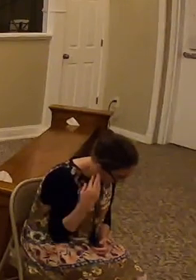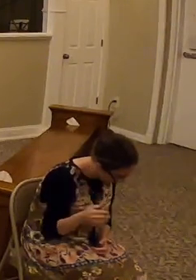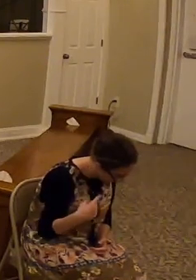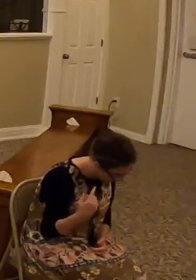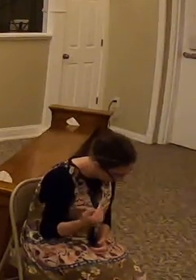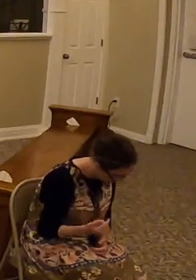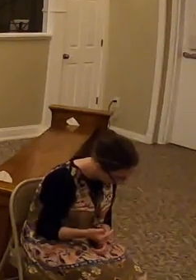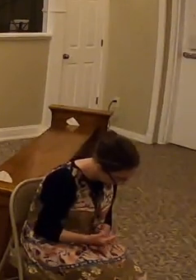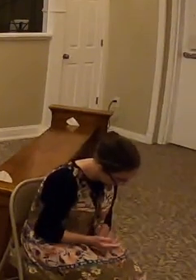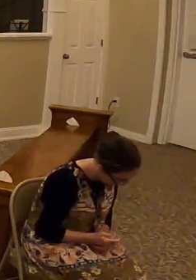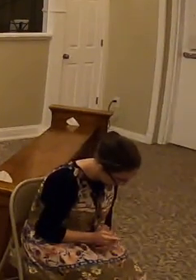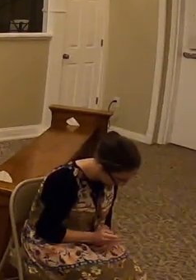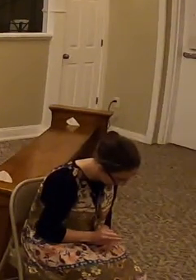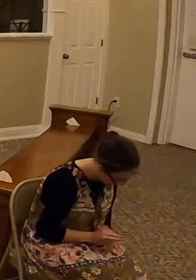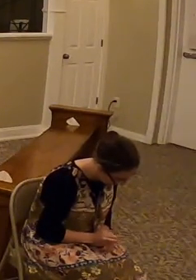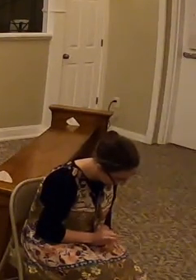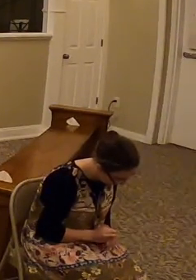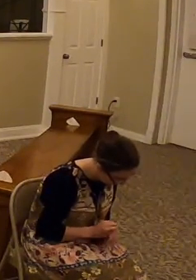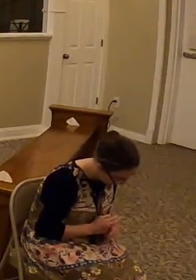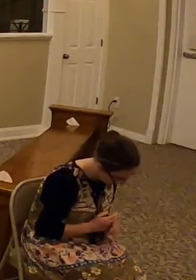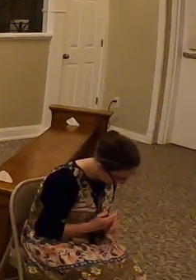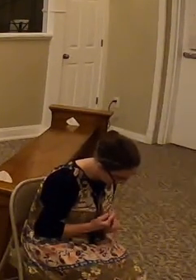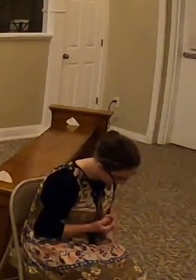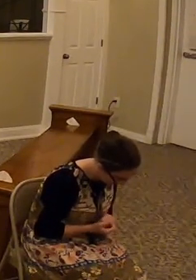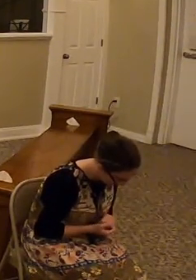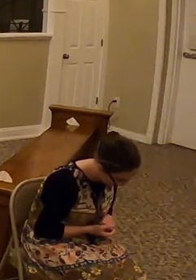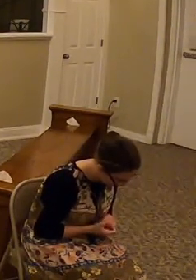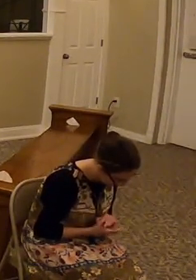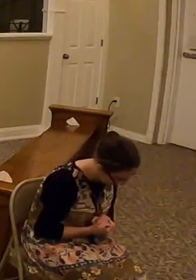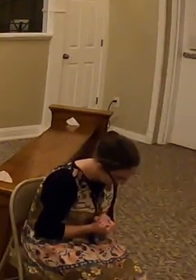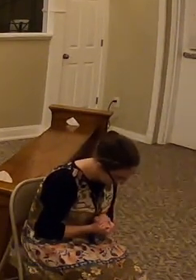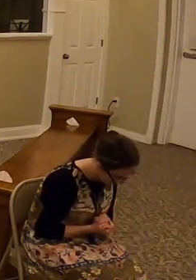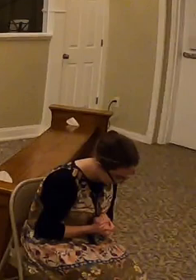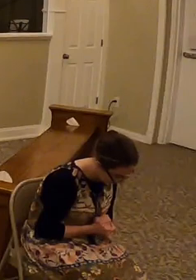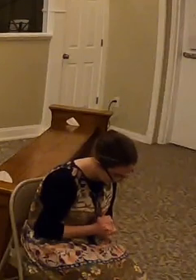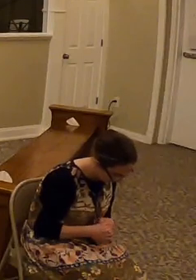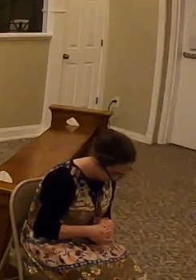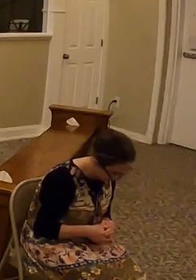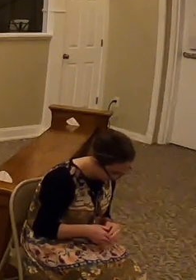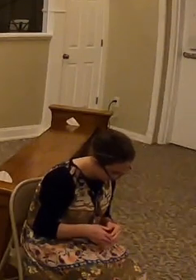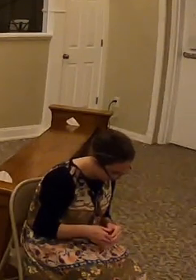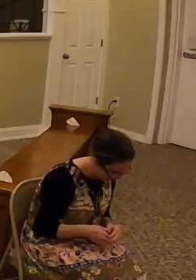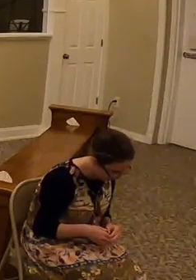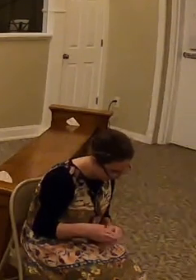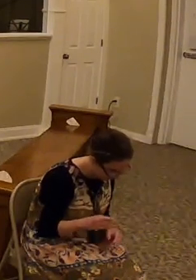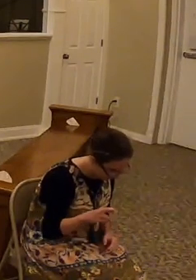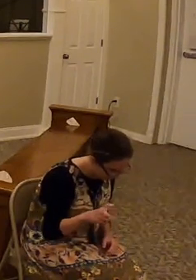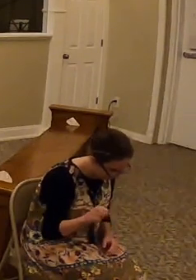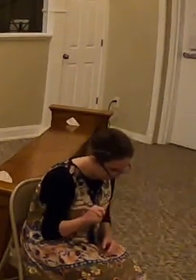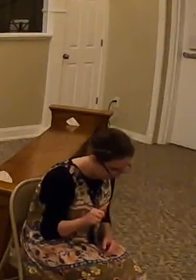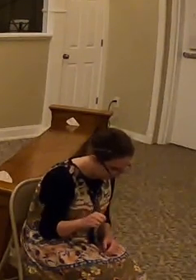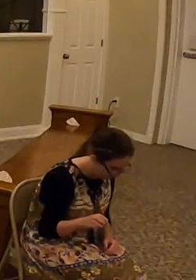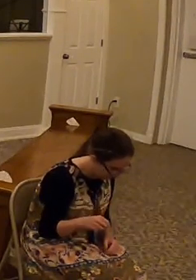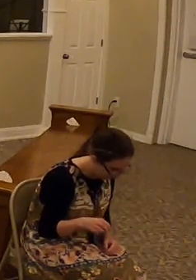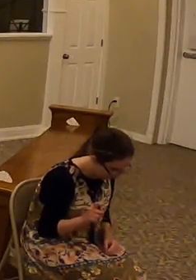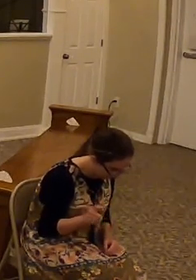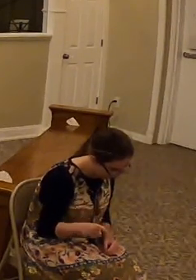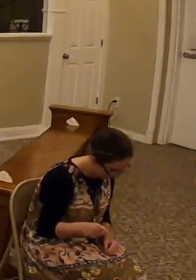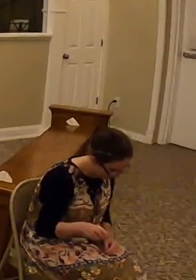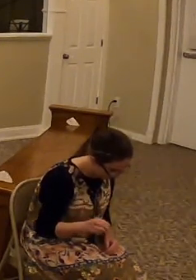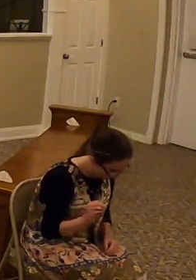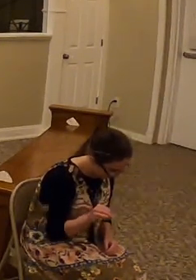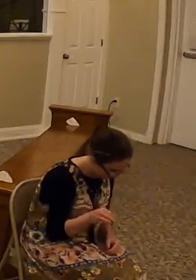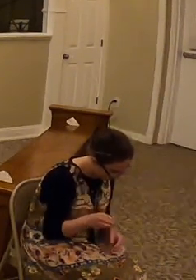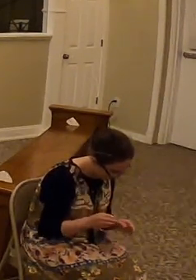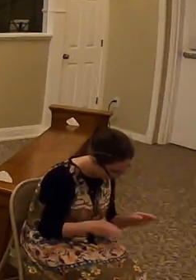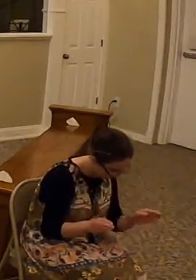son, after the common faith, grace, mercy, and peace from God the Father and the Lord Jesus Christ, our Savior. For this cause left I thee in Crete, that thou shouldest set